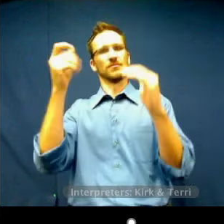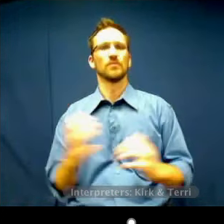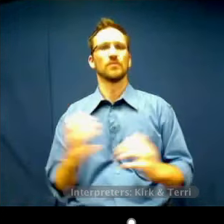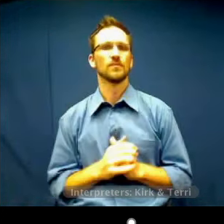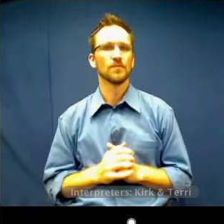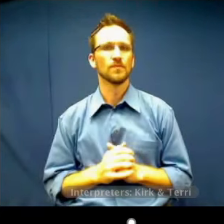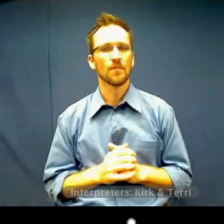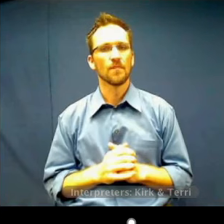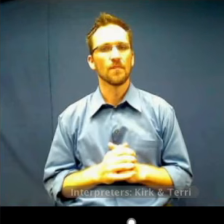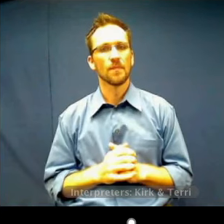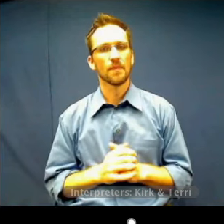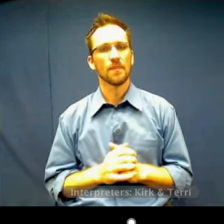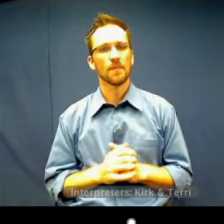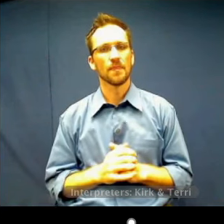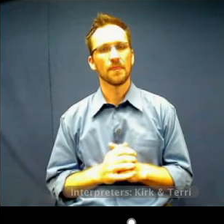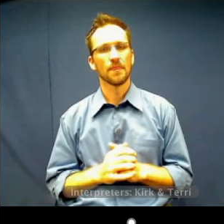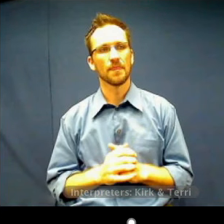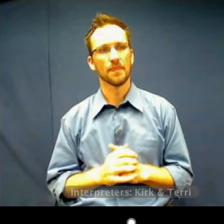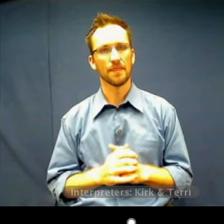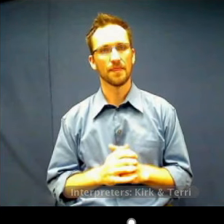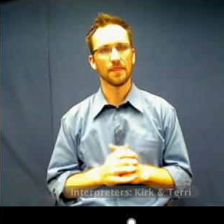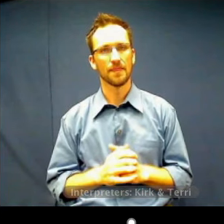All right.